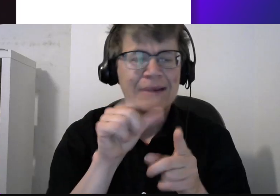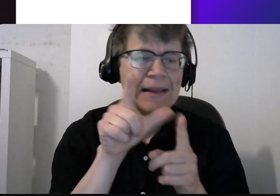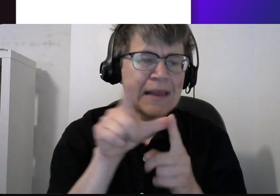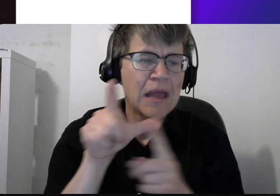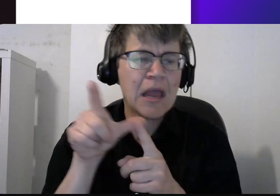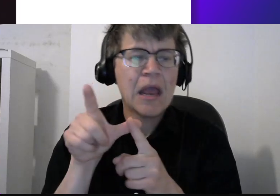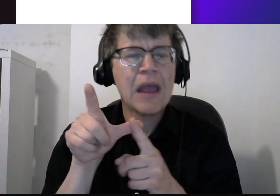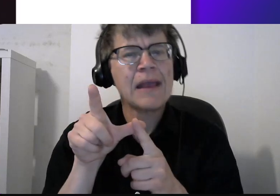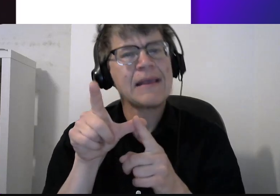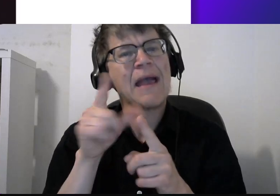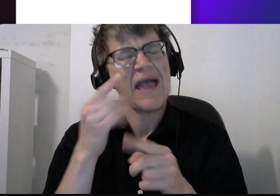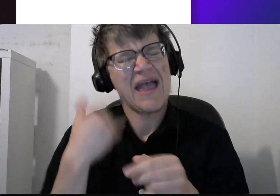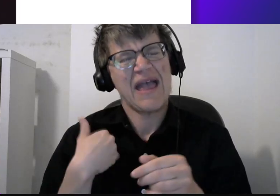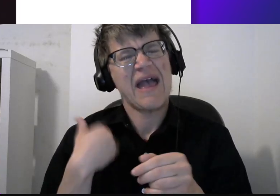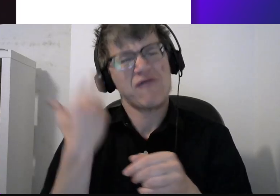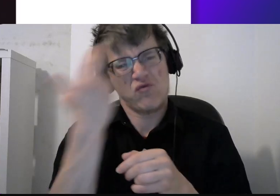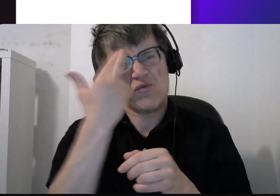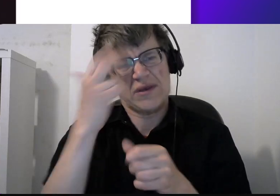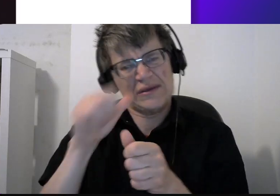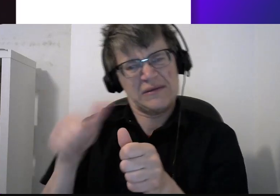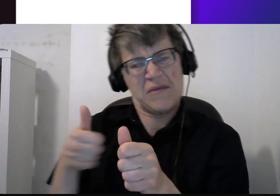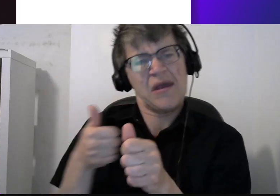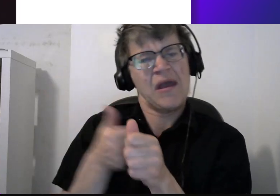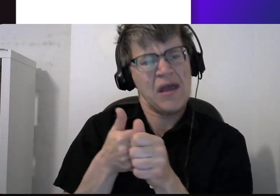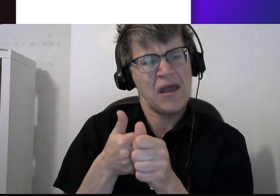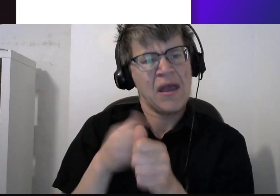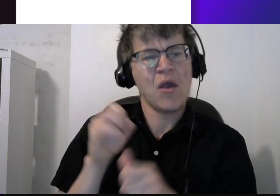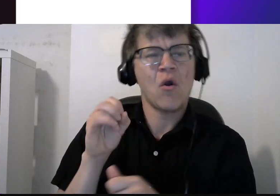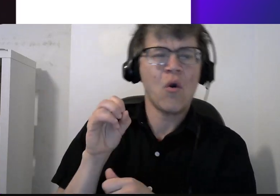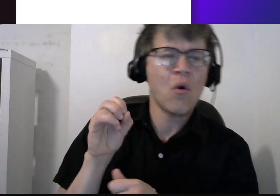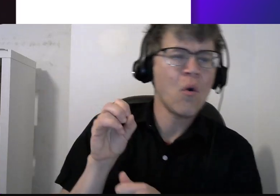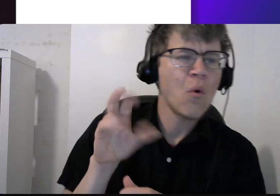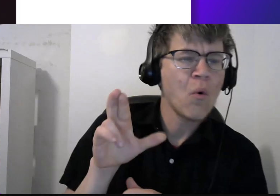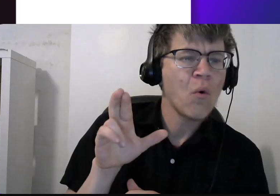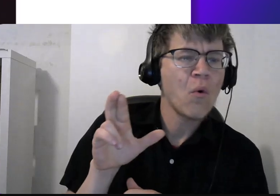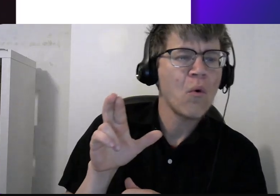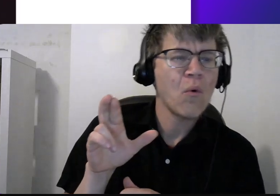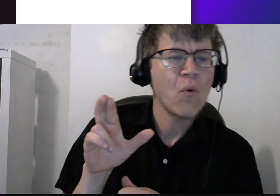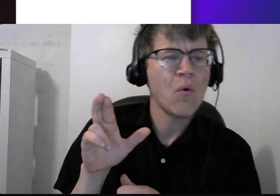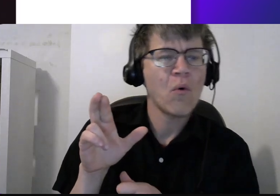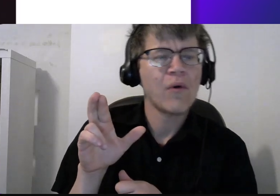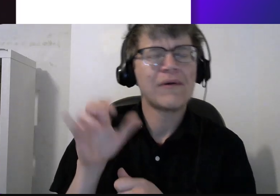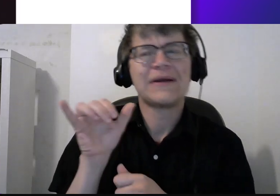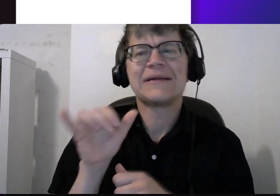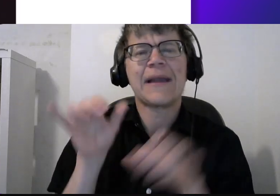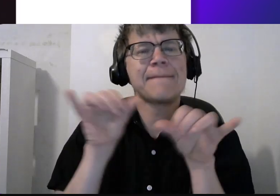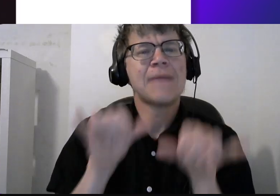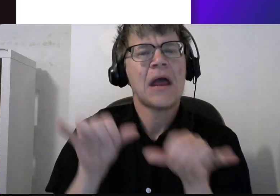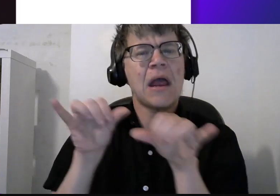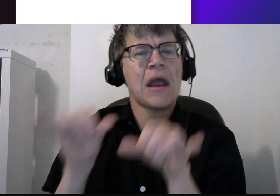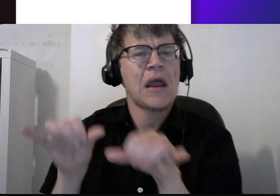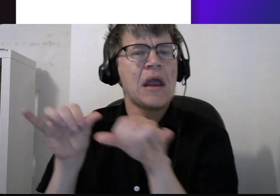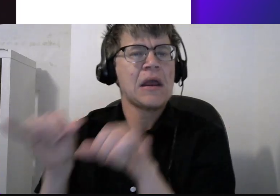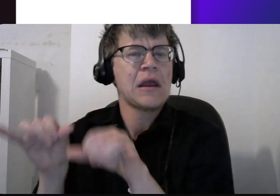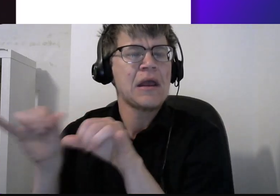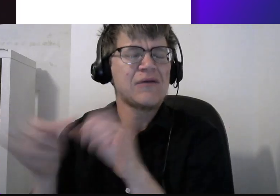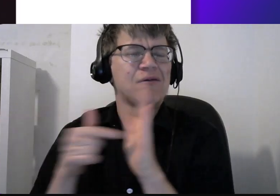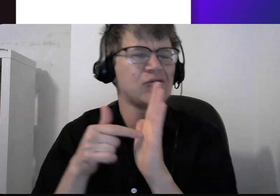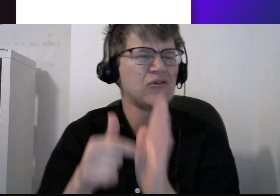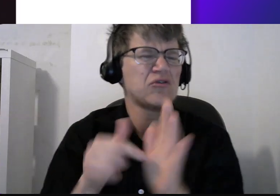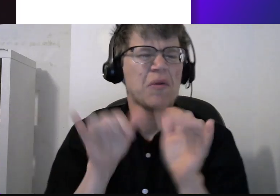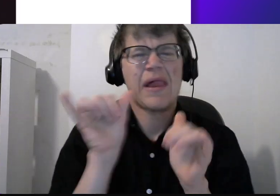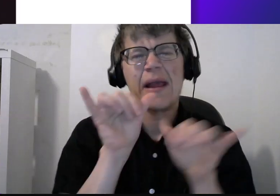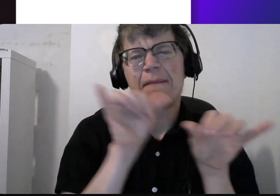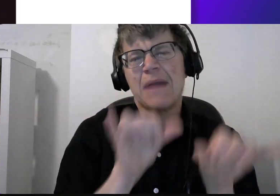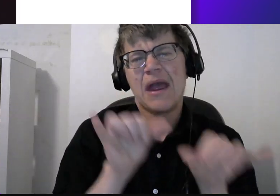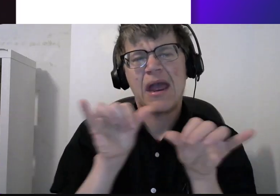behind it, that it makes sense, or that you're thinking about crafting it as like A-B repetition. So you can also do something like that. It